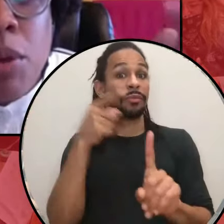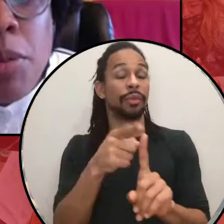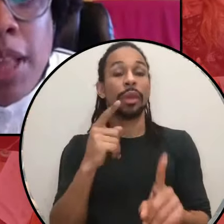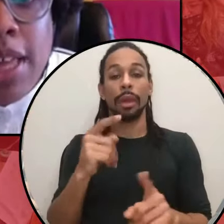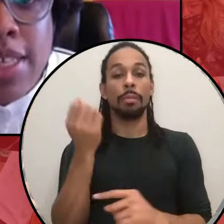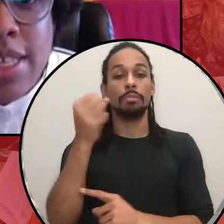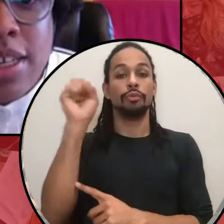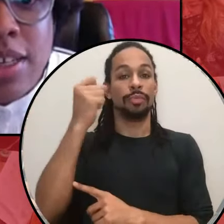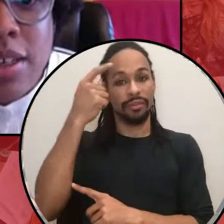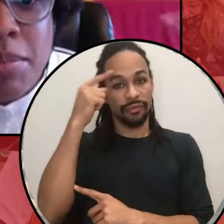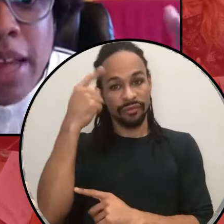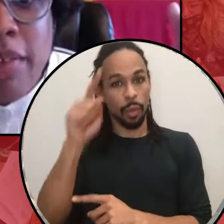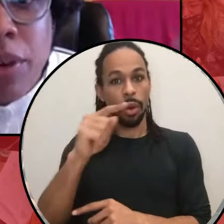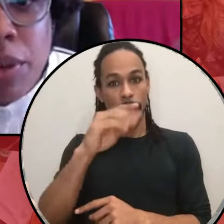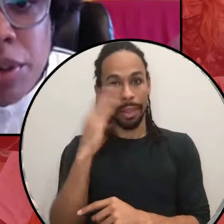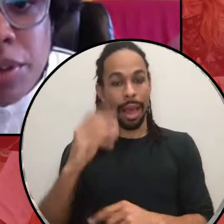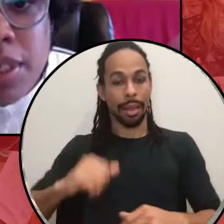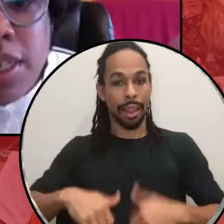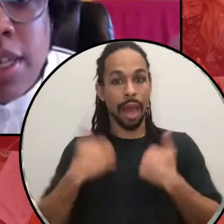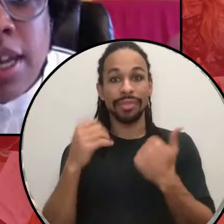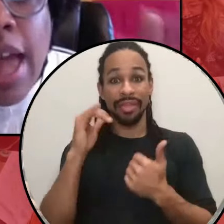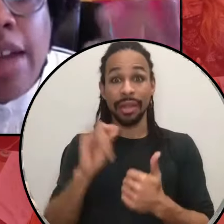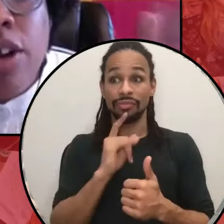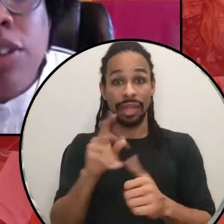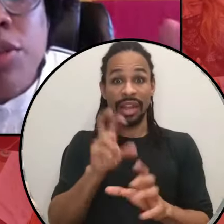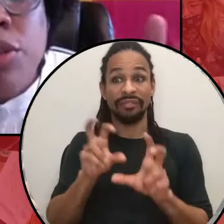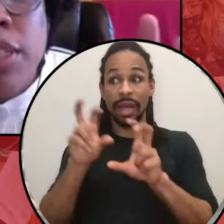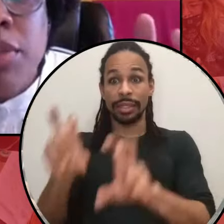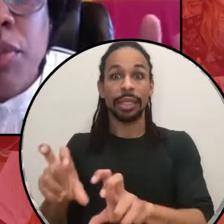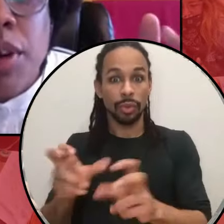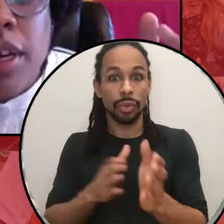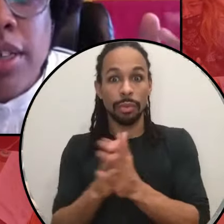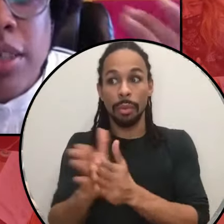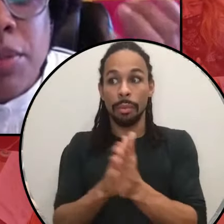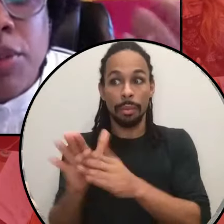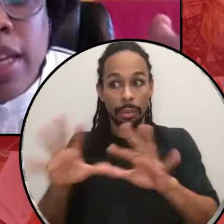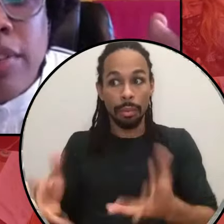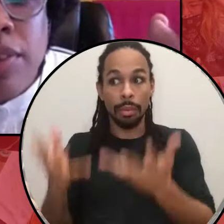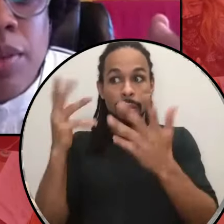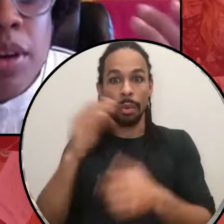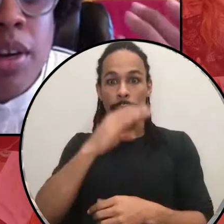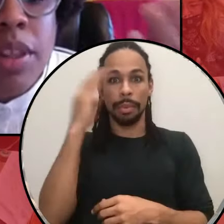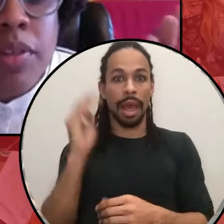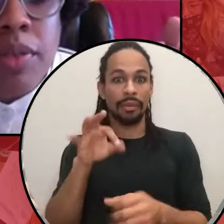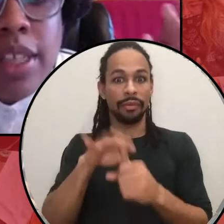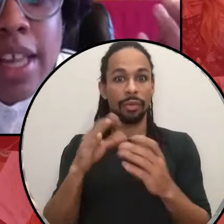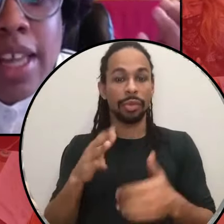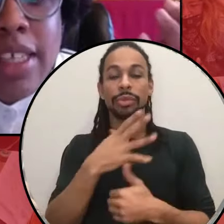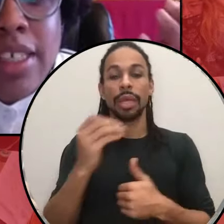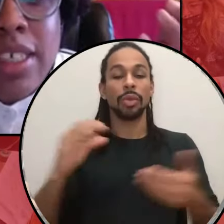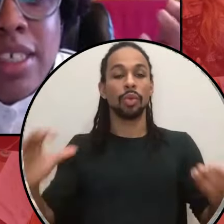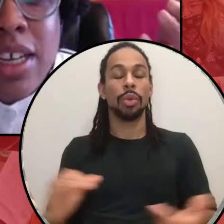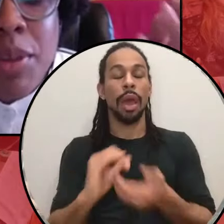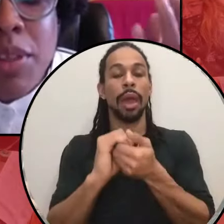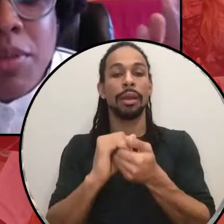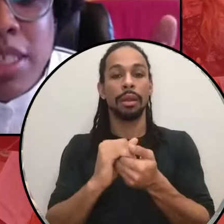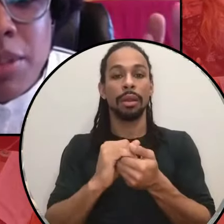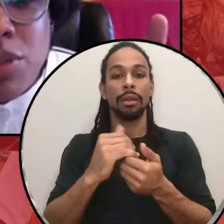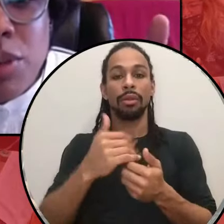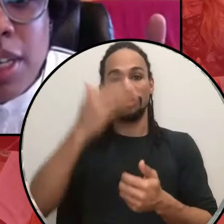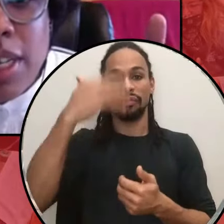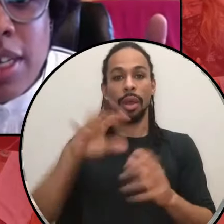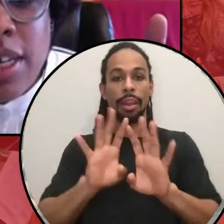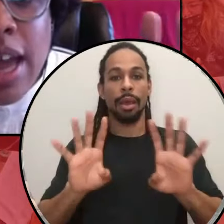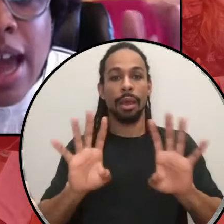invested in mobilizing Black voters and also doing some work, some united front work with the front line, with the